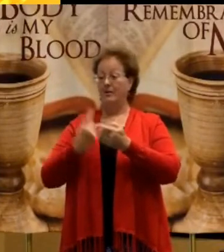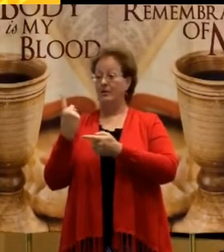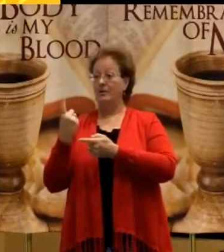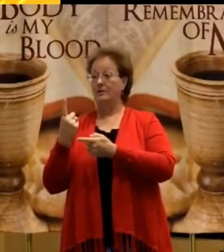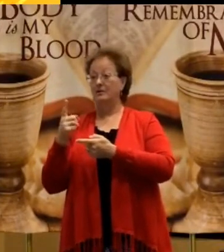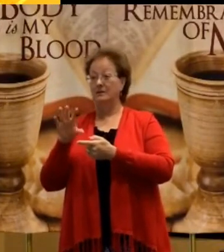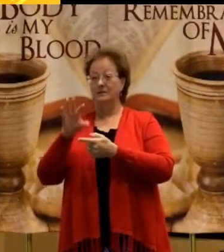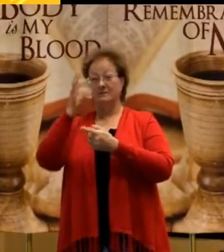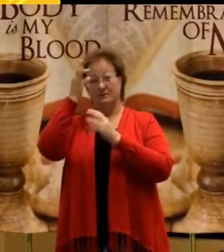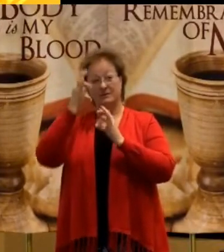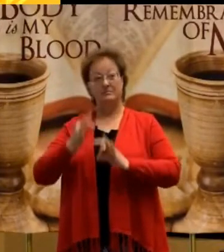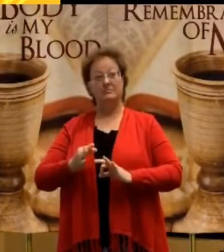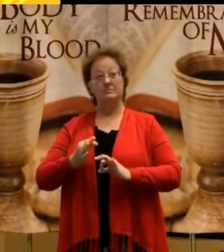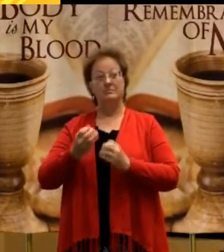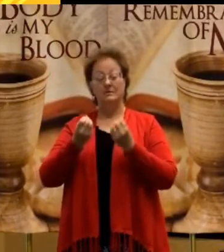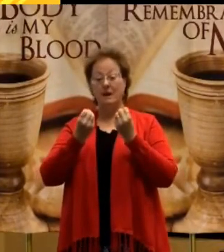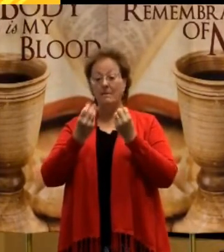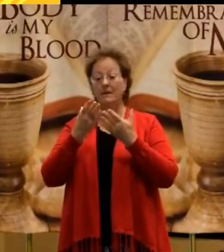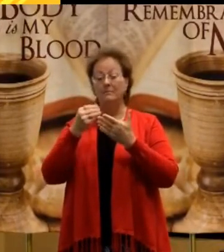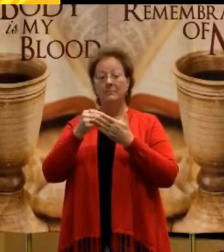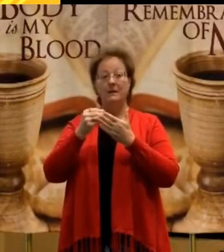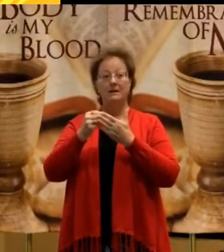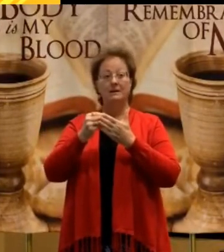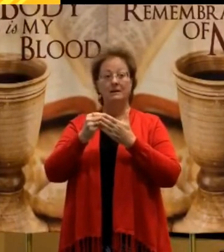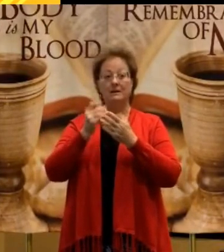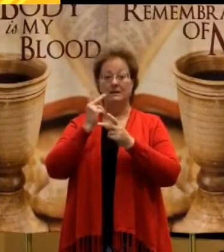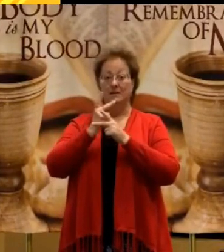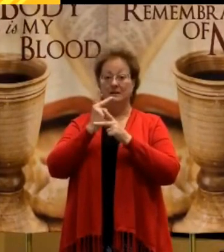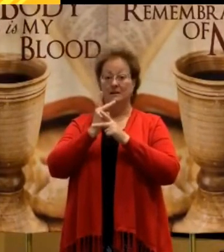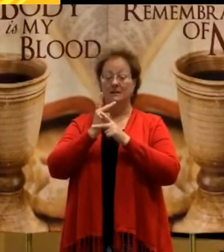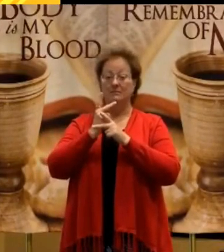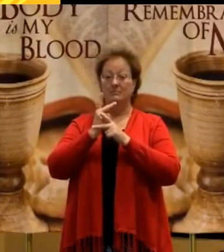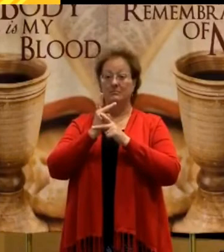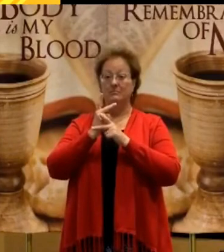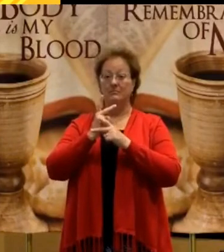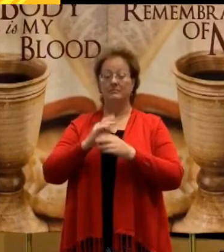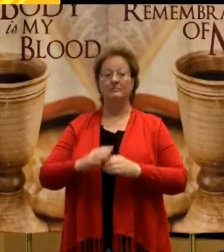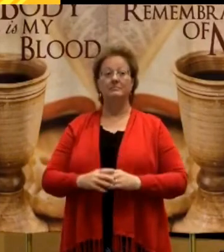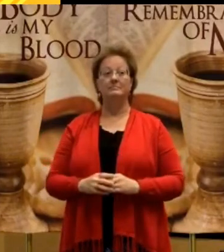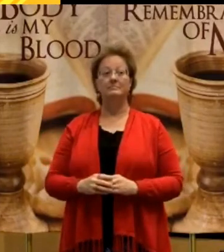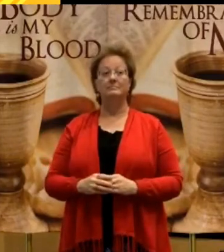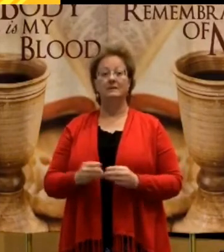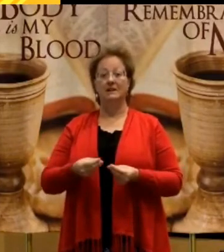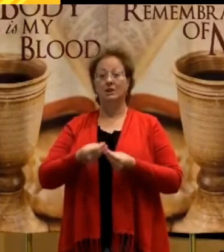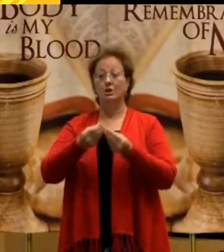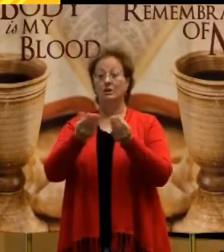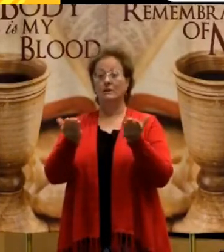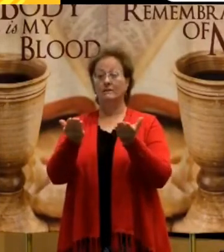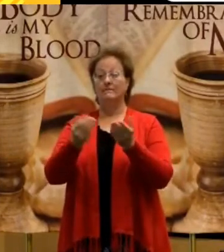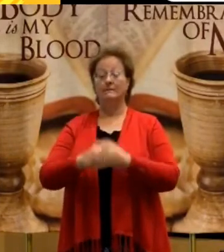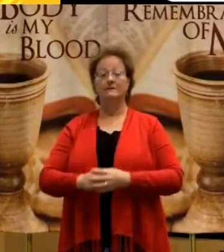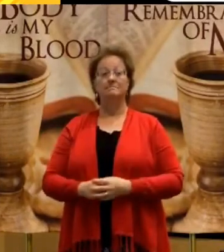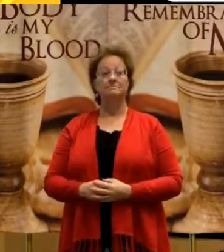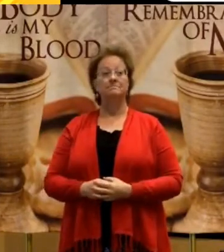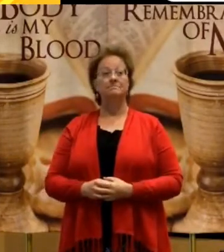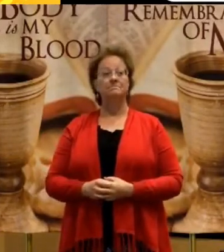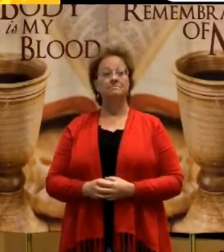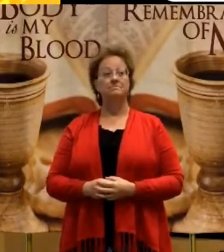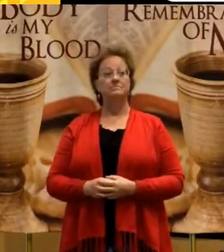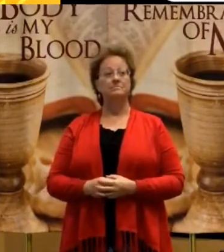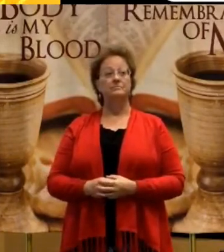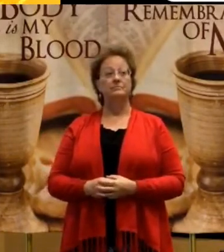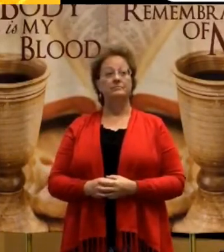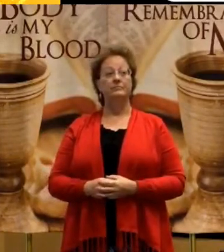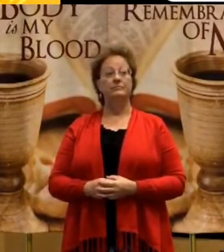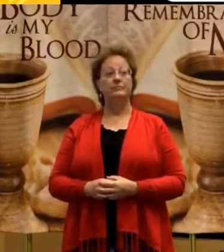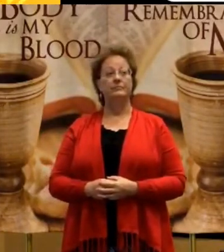set aside a sum of money in keeping with your income. Now, obviously, since we're now